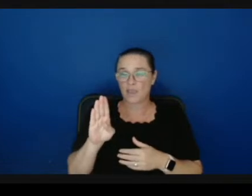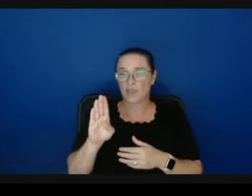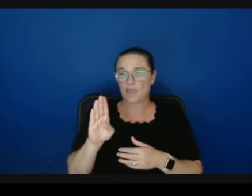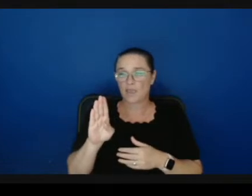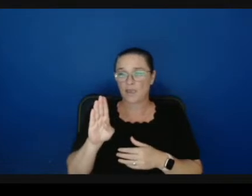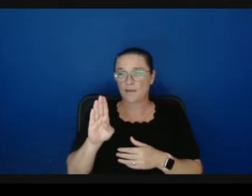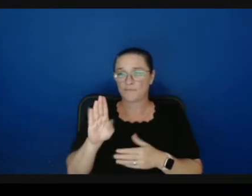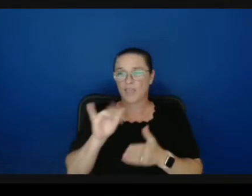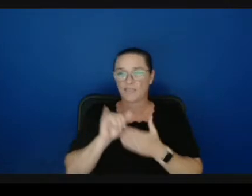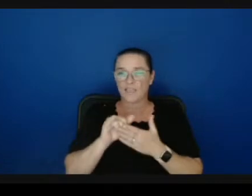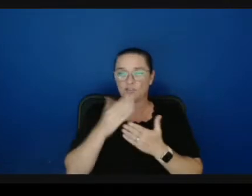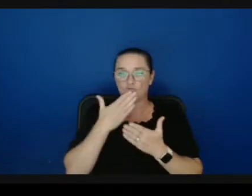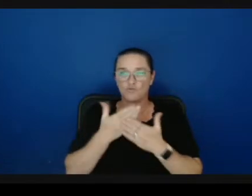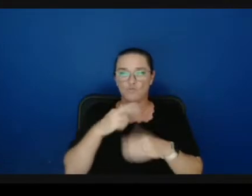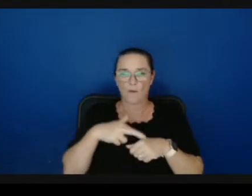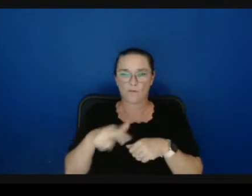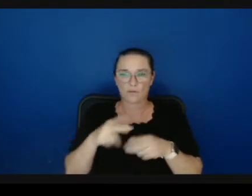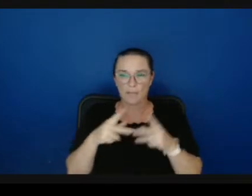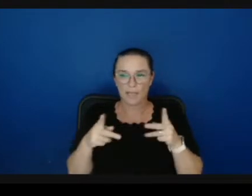reference.